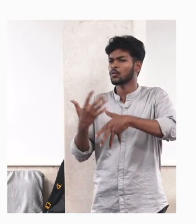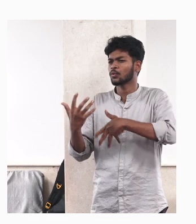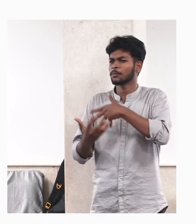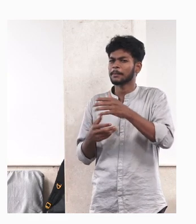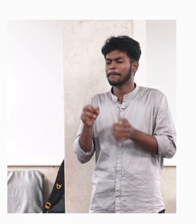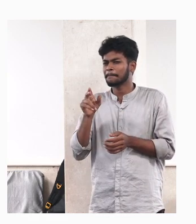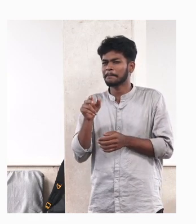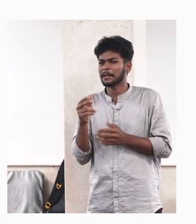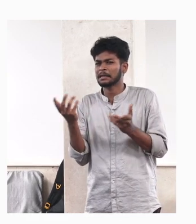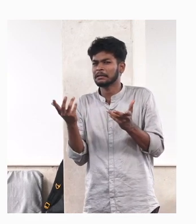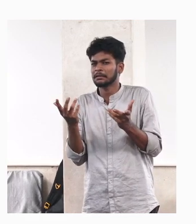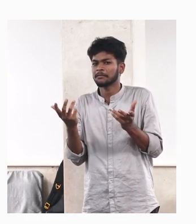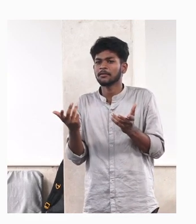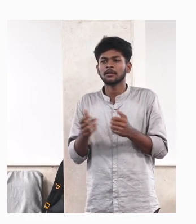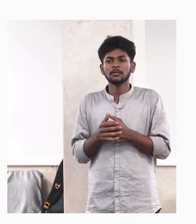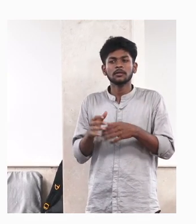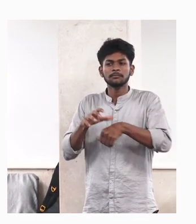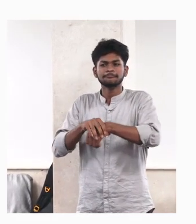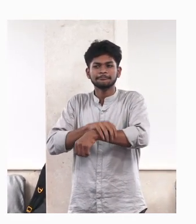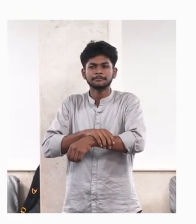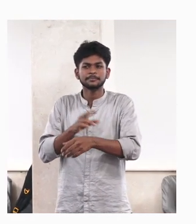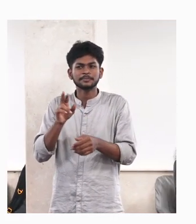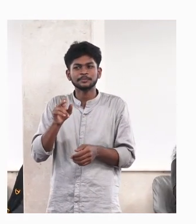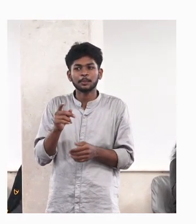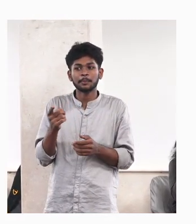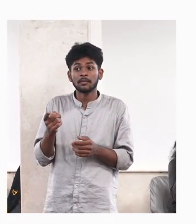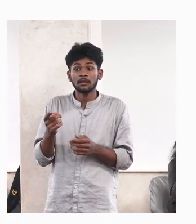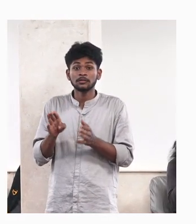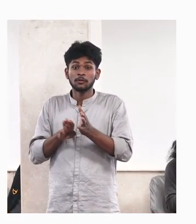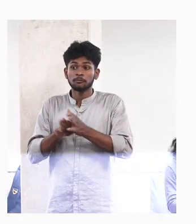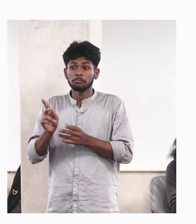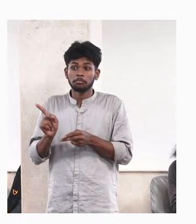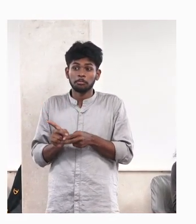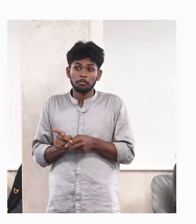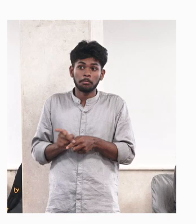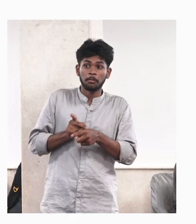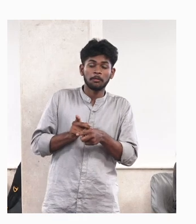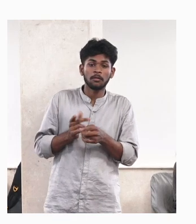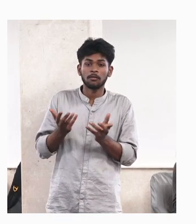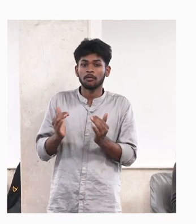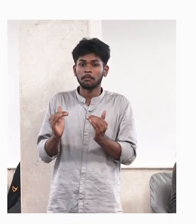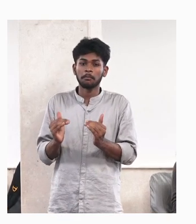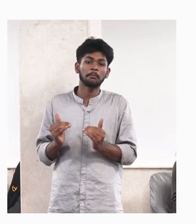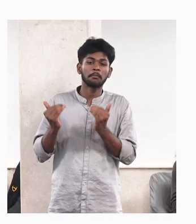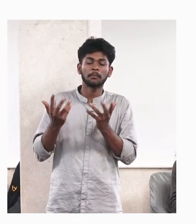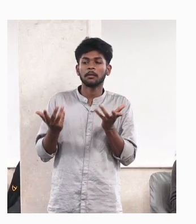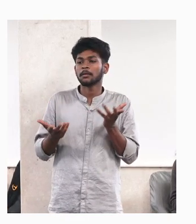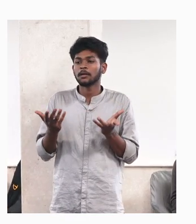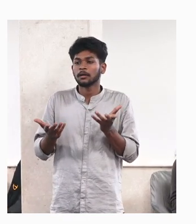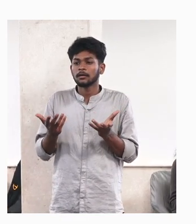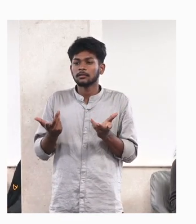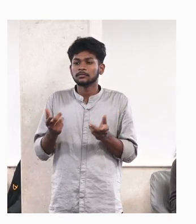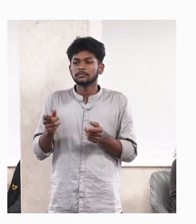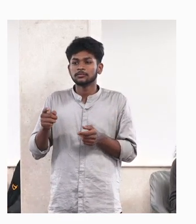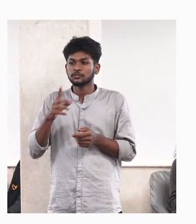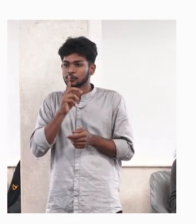and therapy? That the therapist is not anymore the expert that is overall and is there to say